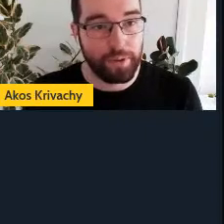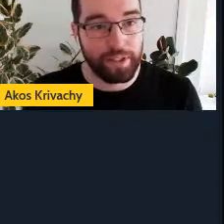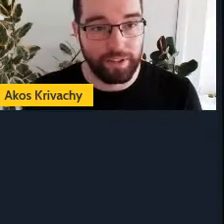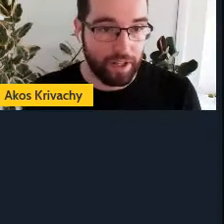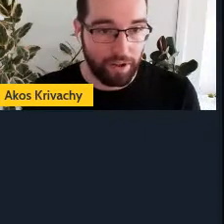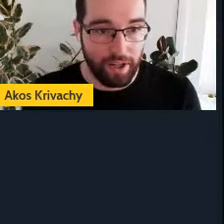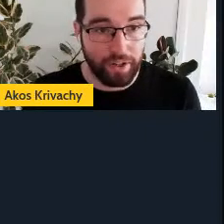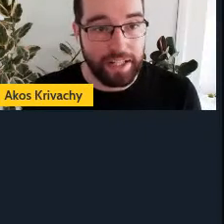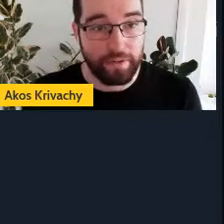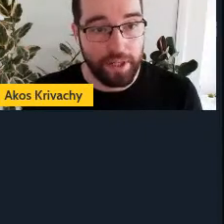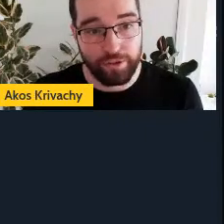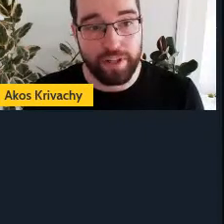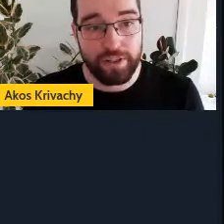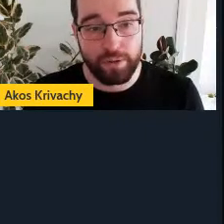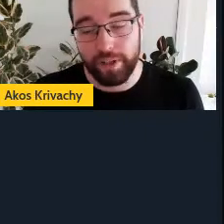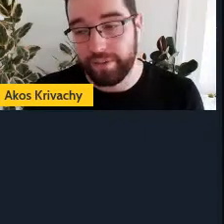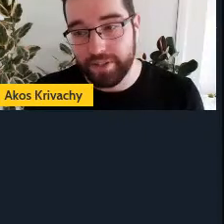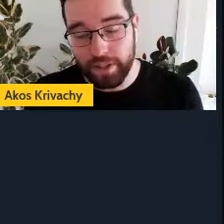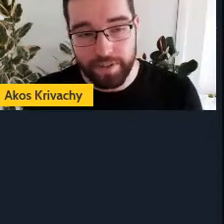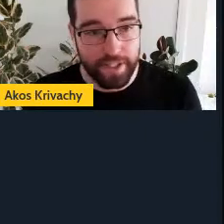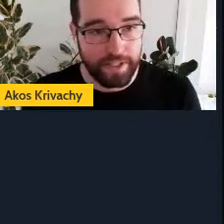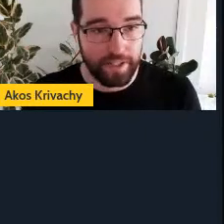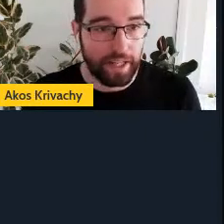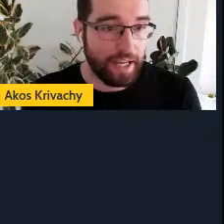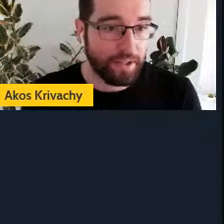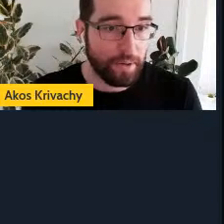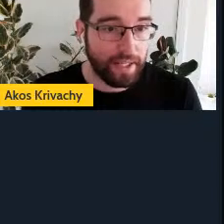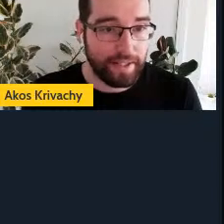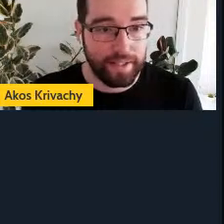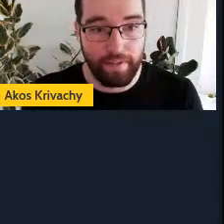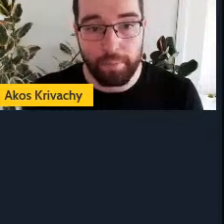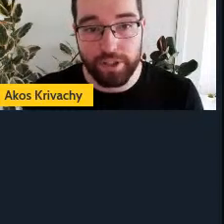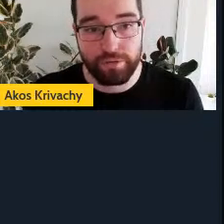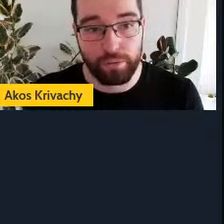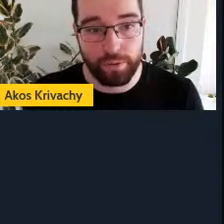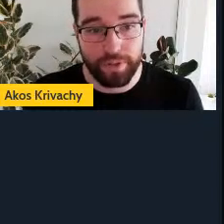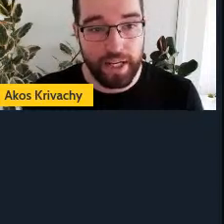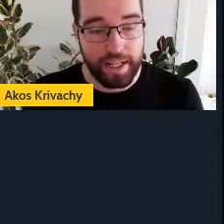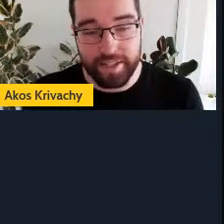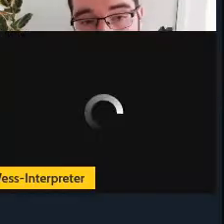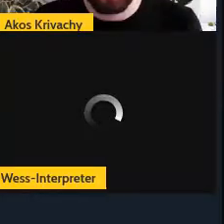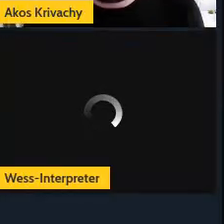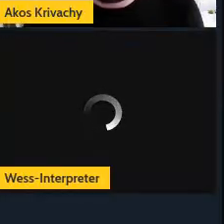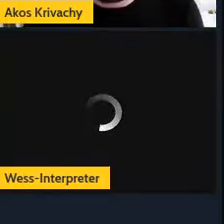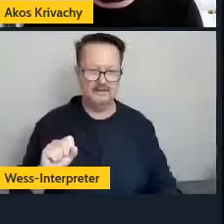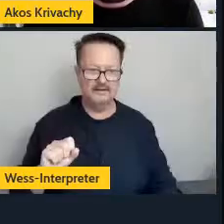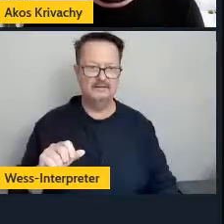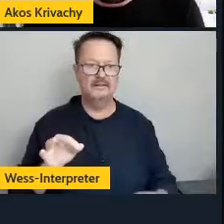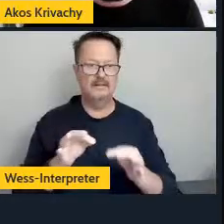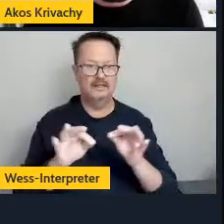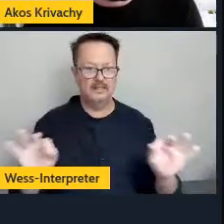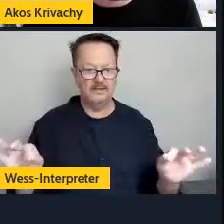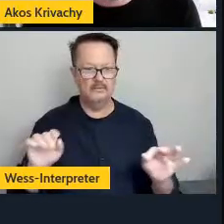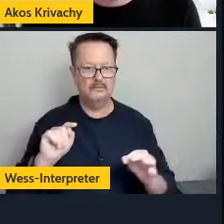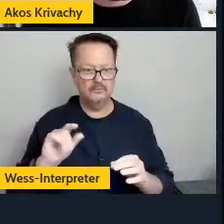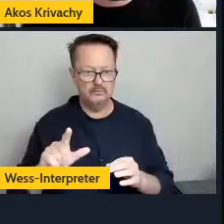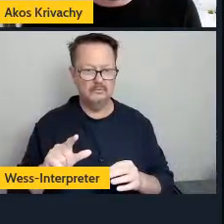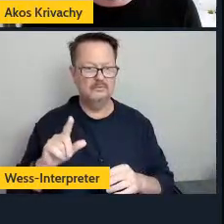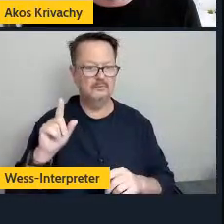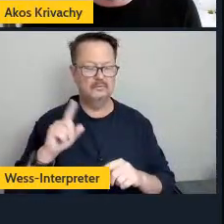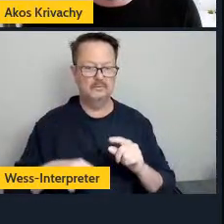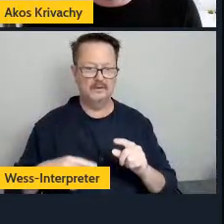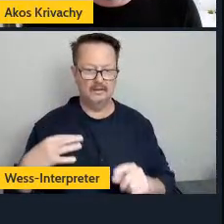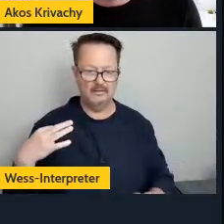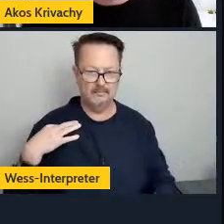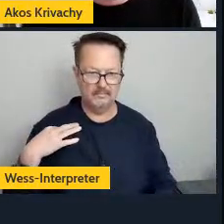most people would on AWS reach to one of these services like SQS, event bridge rules, and step functions. And you can't